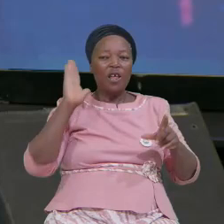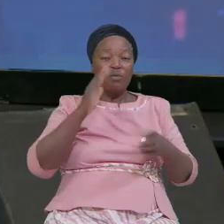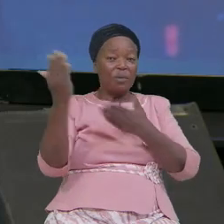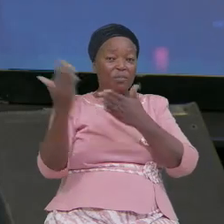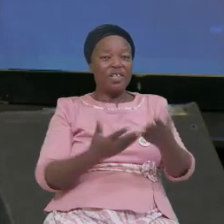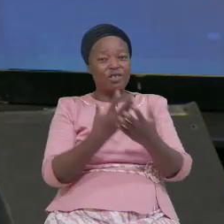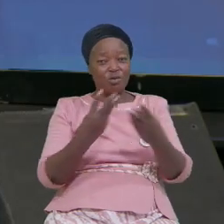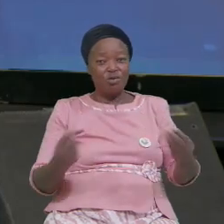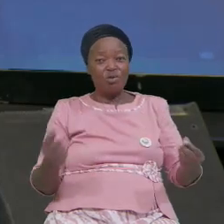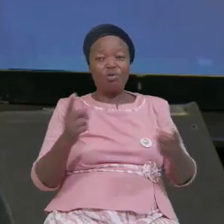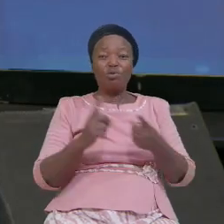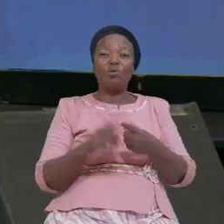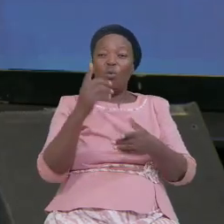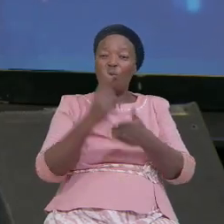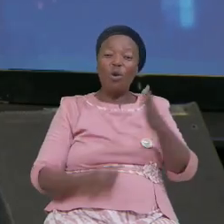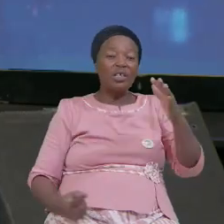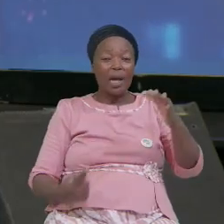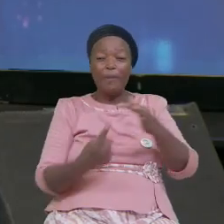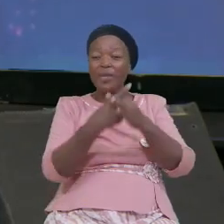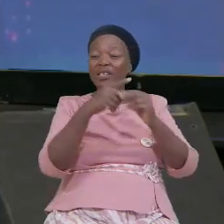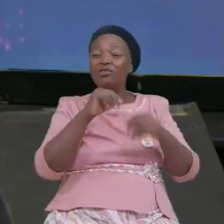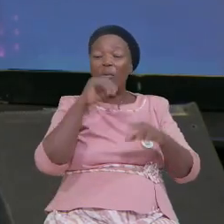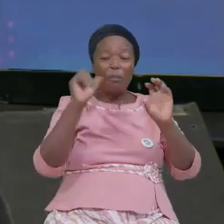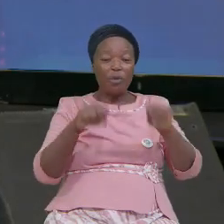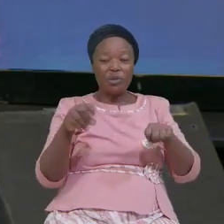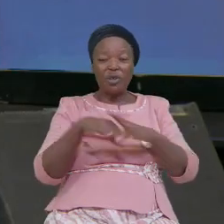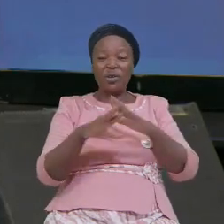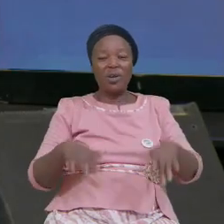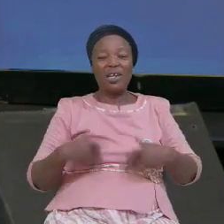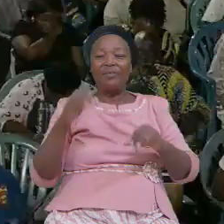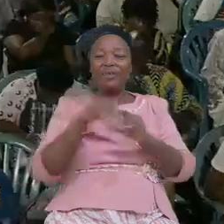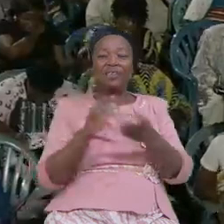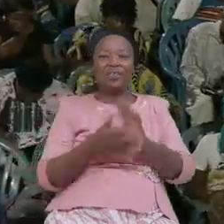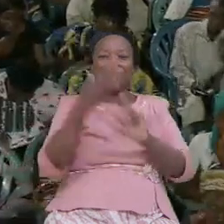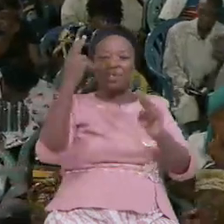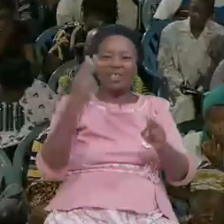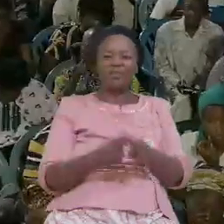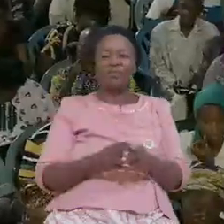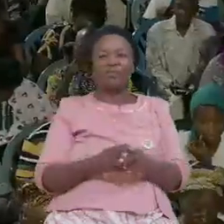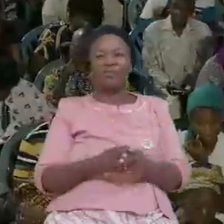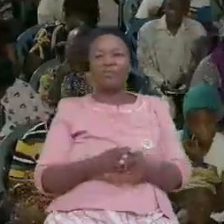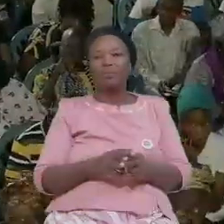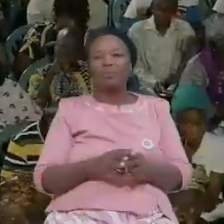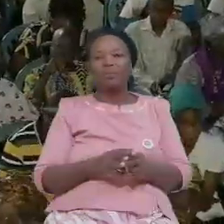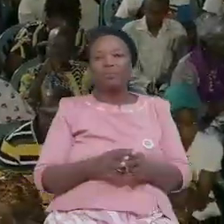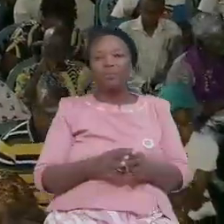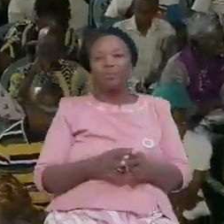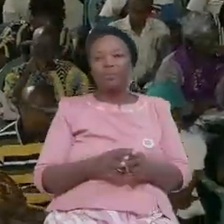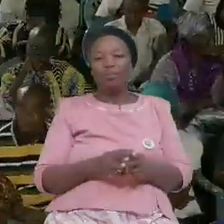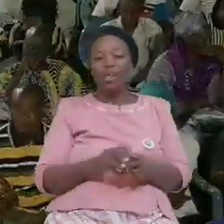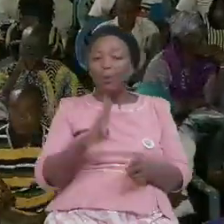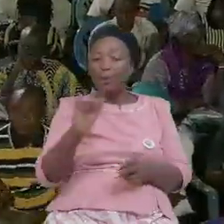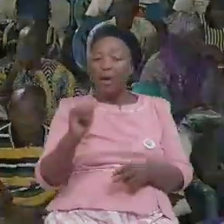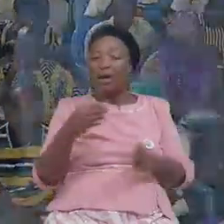to what appears impossible in your life, in Jesus' name. By my